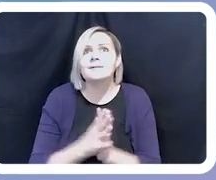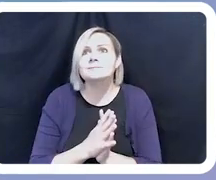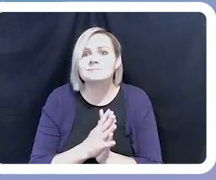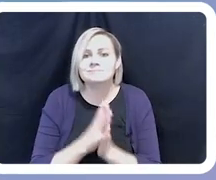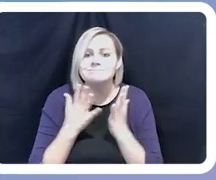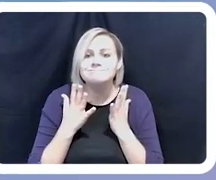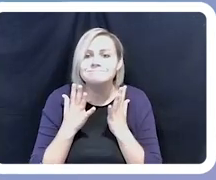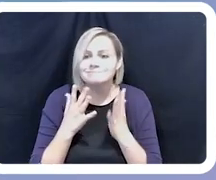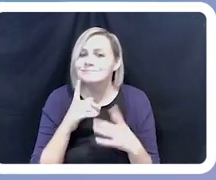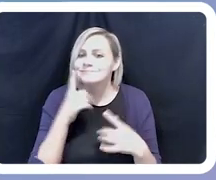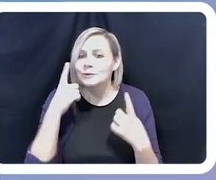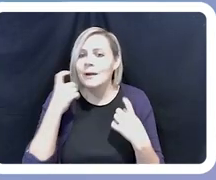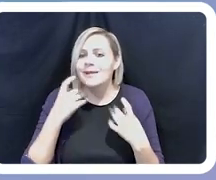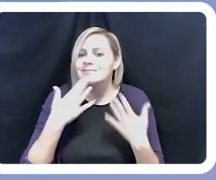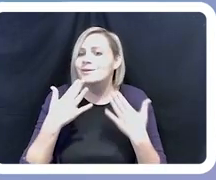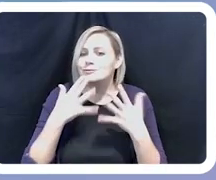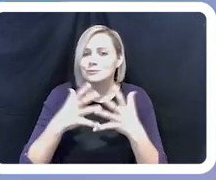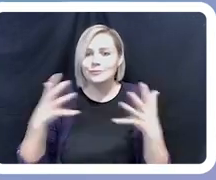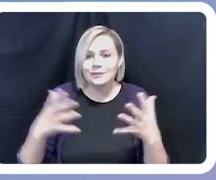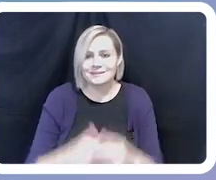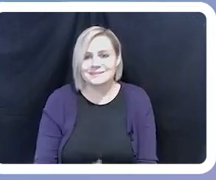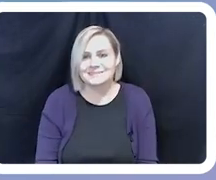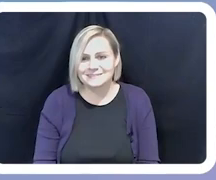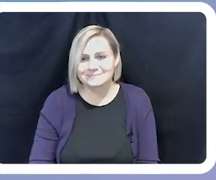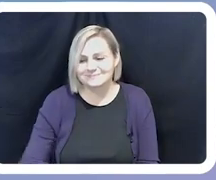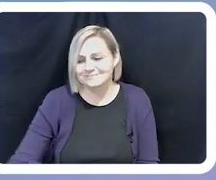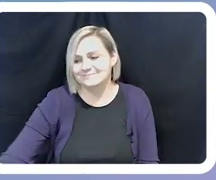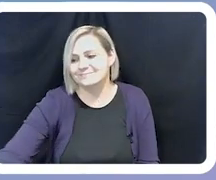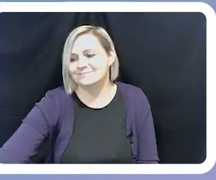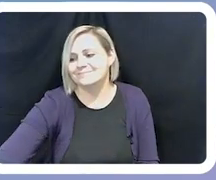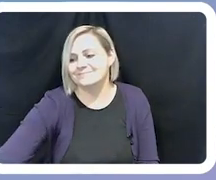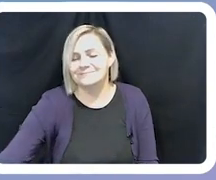breaking in pieces right now. Thank you so much.